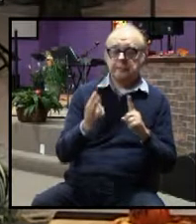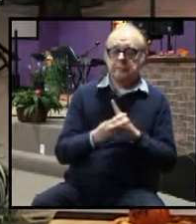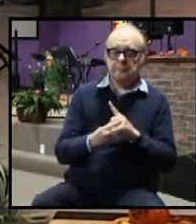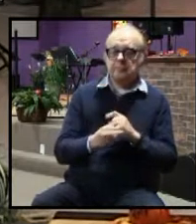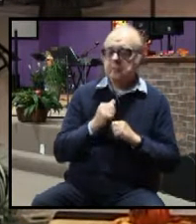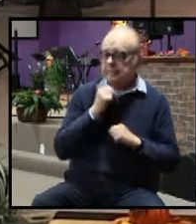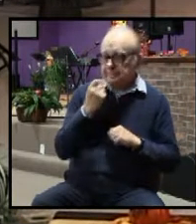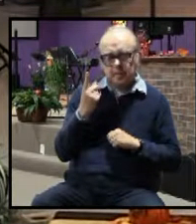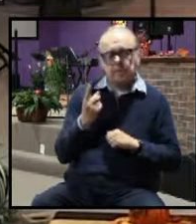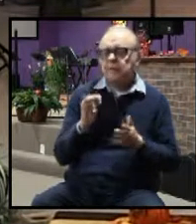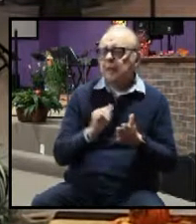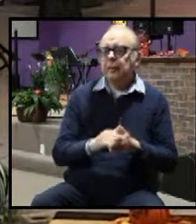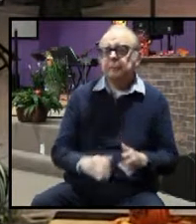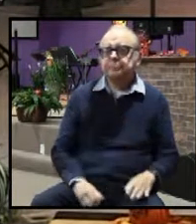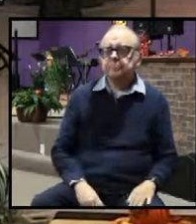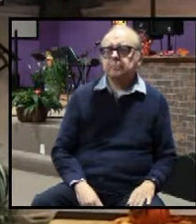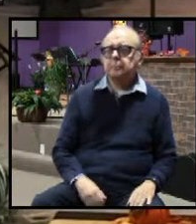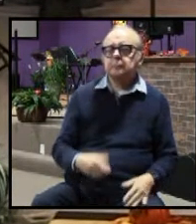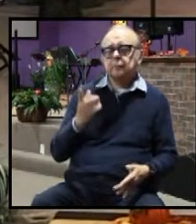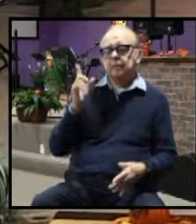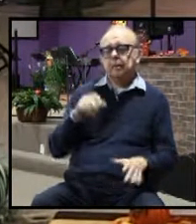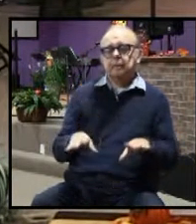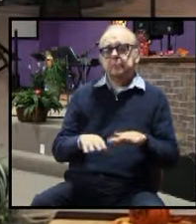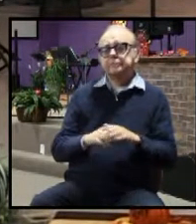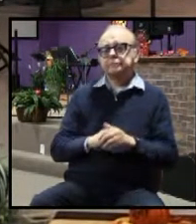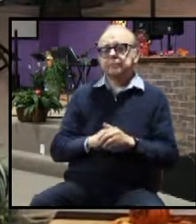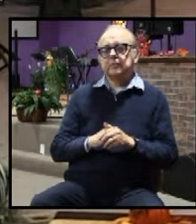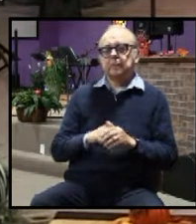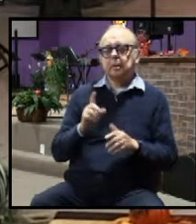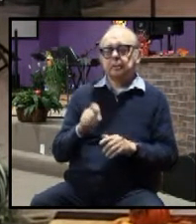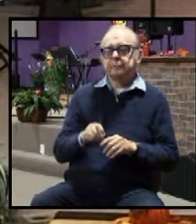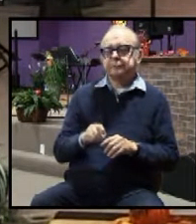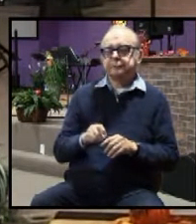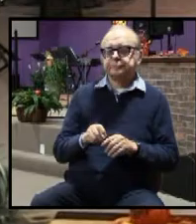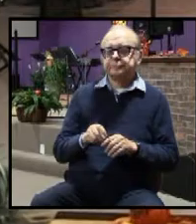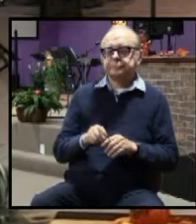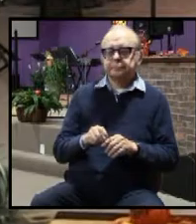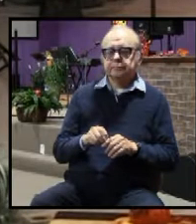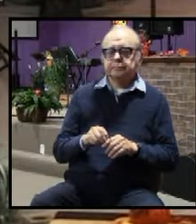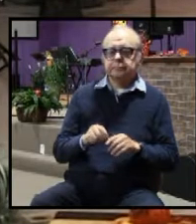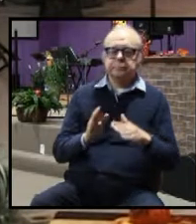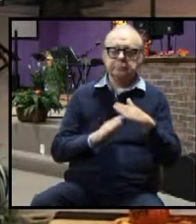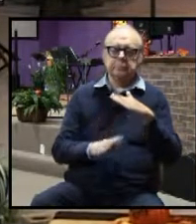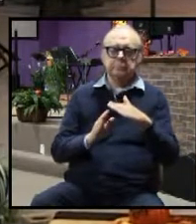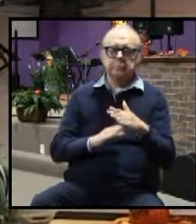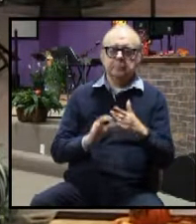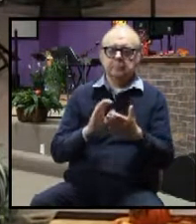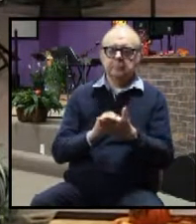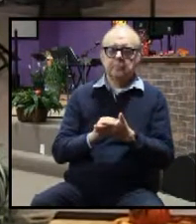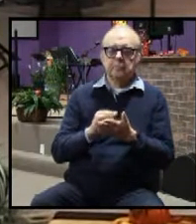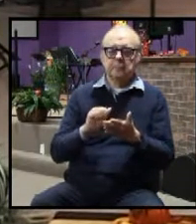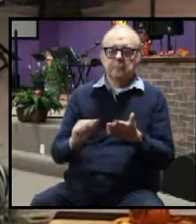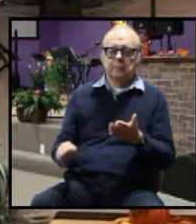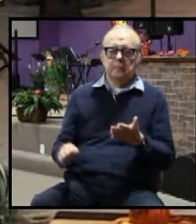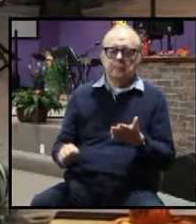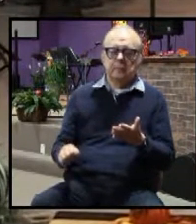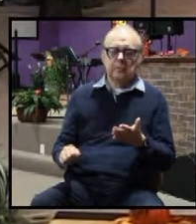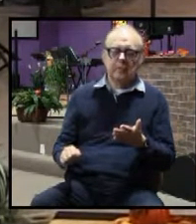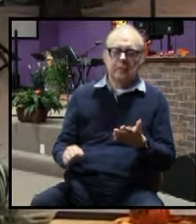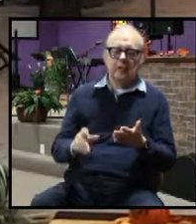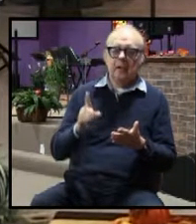point of view, you're not going to get it. So what we need to do is we need to just basically take you off